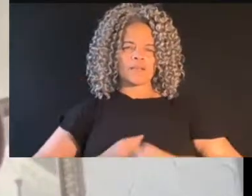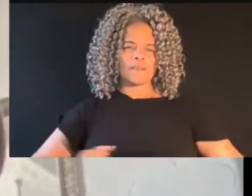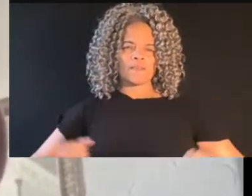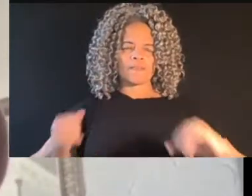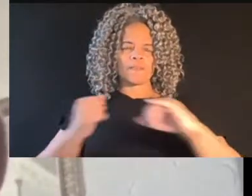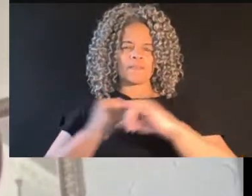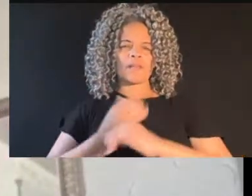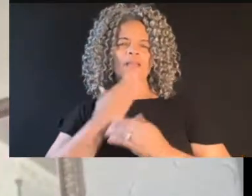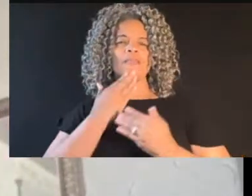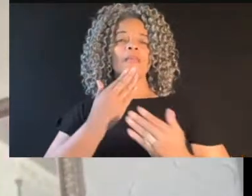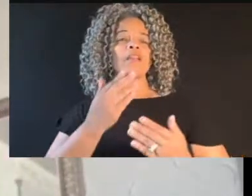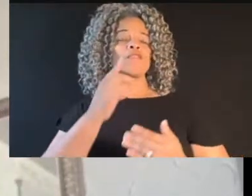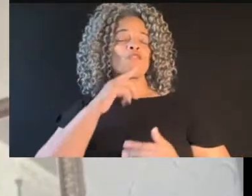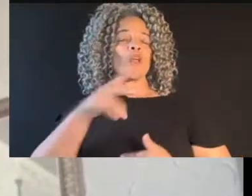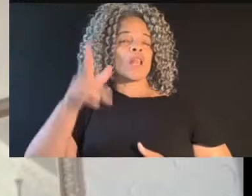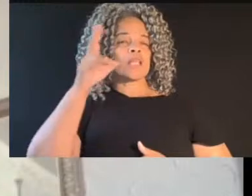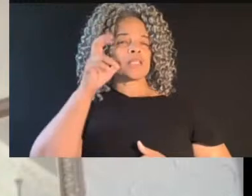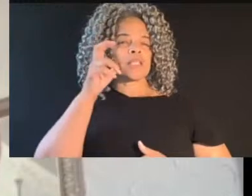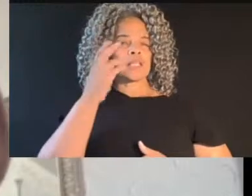Thanks for listening, y'all.